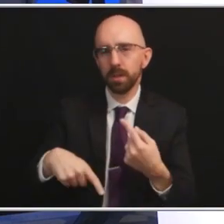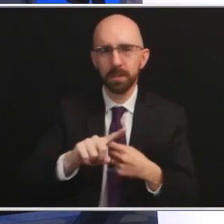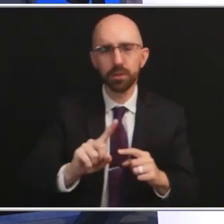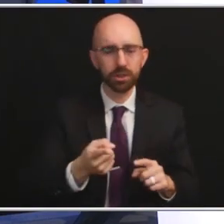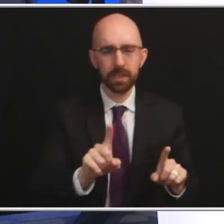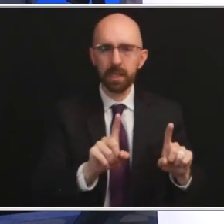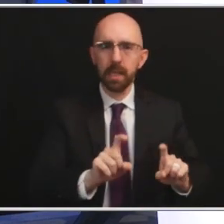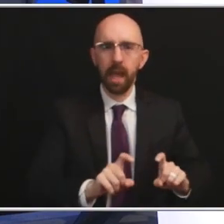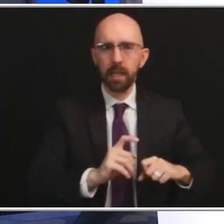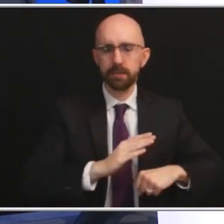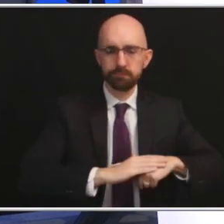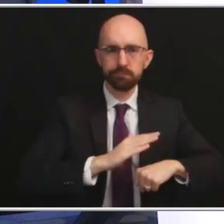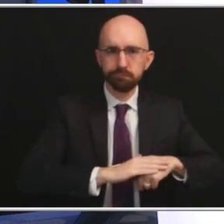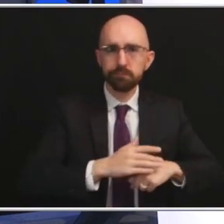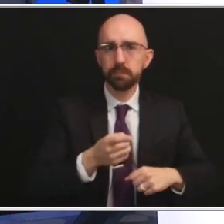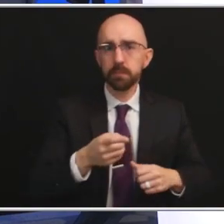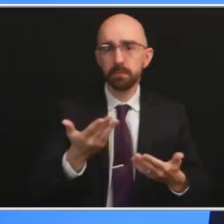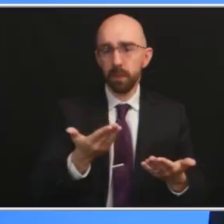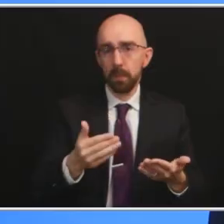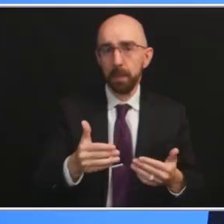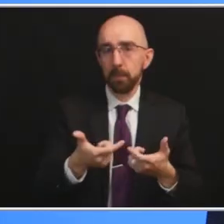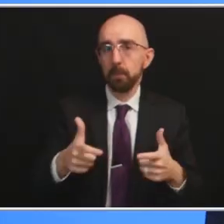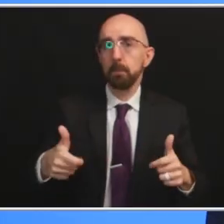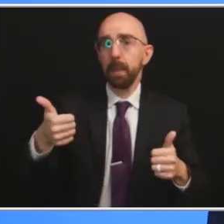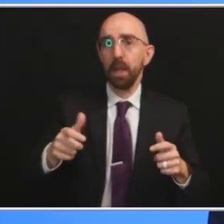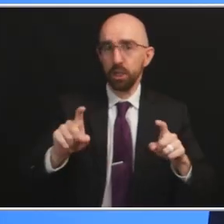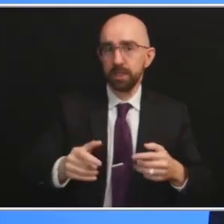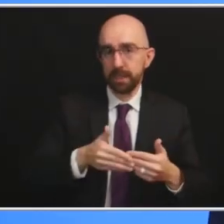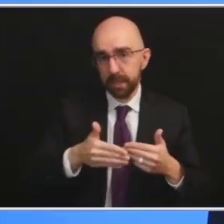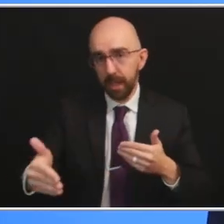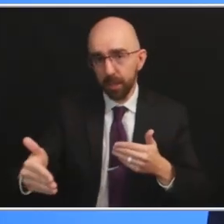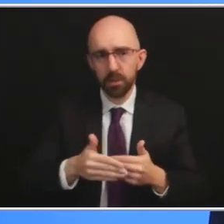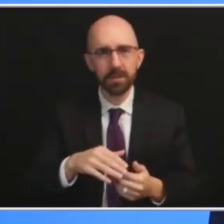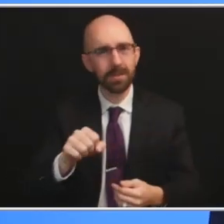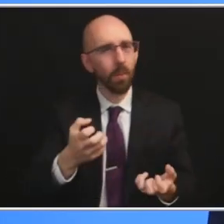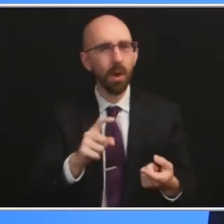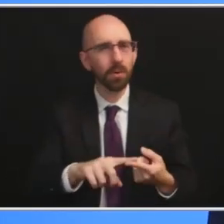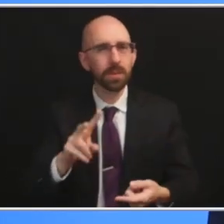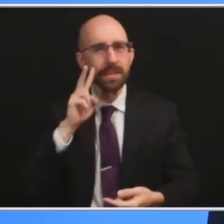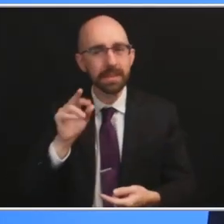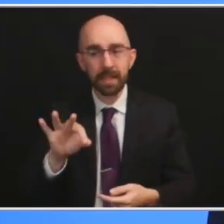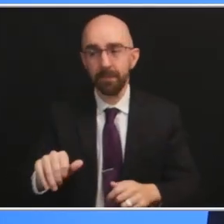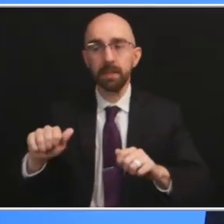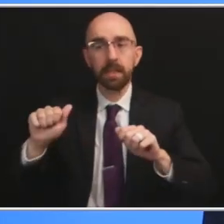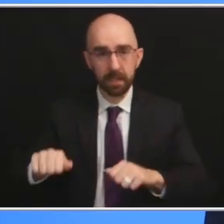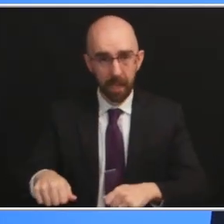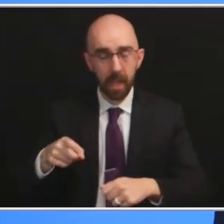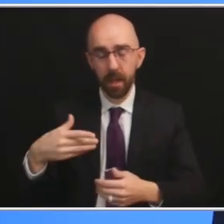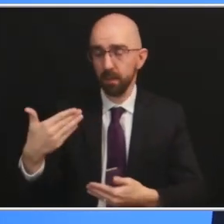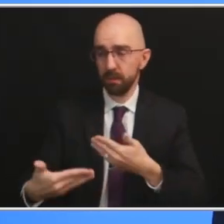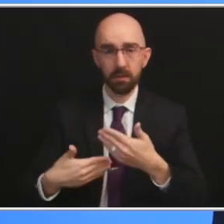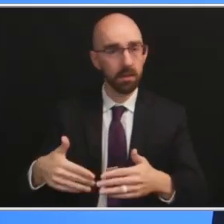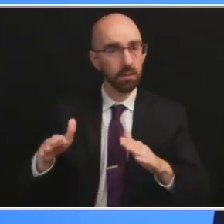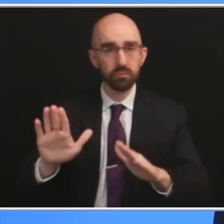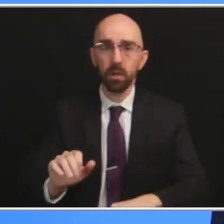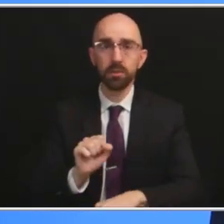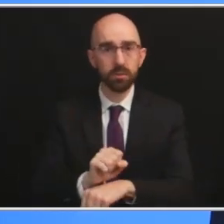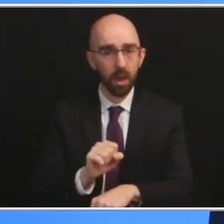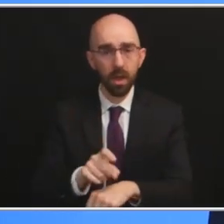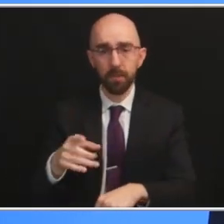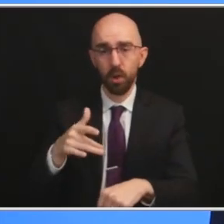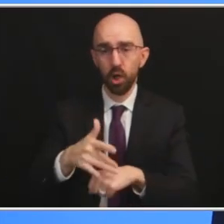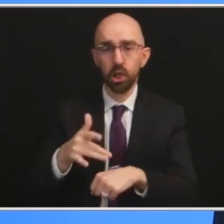something bigger. Absolutely. We really just wanted to see if they could do it, and they did a great job with it, and we've got these early signals, so